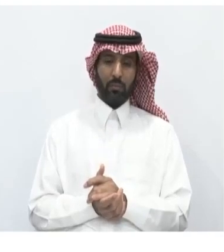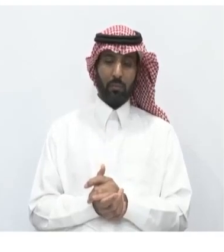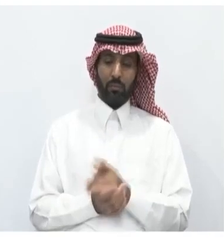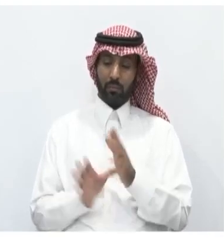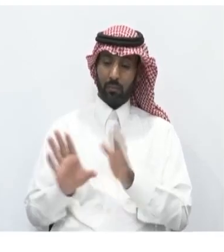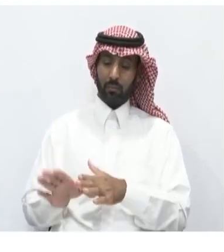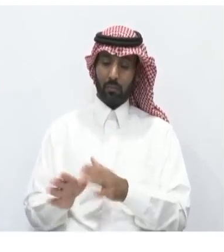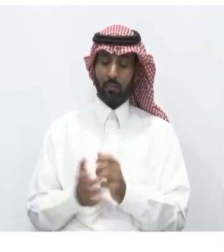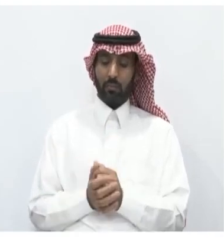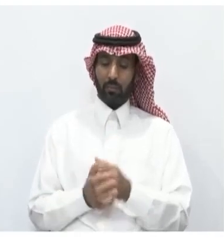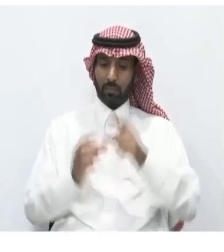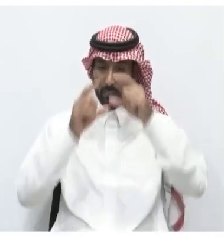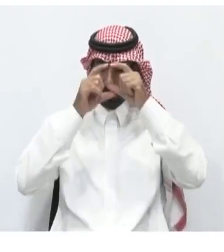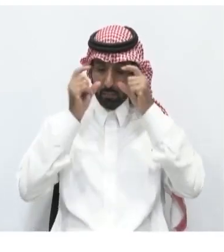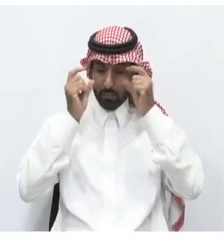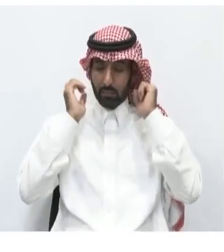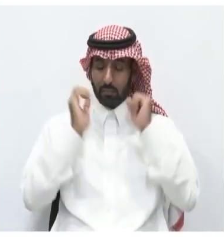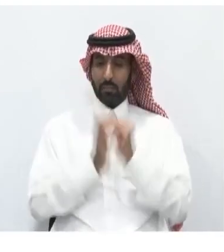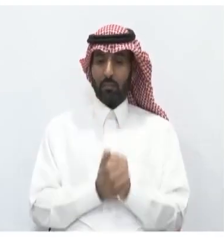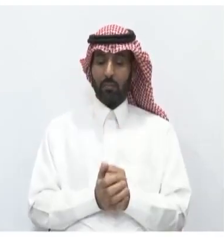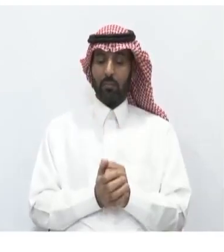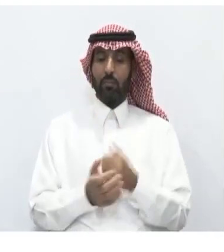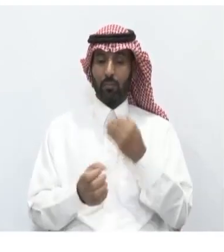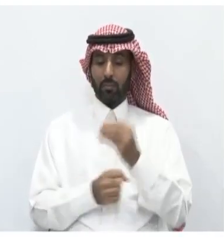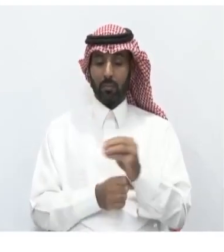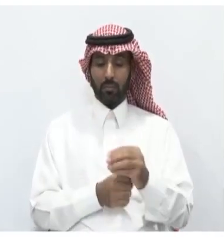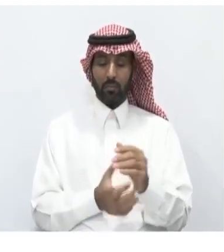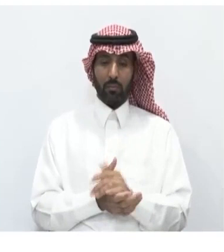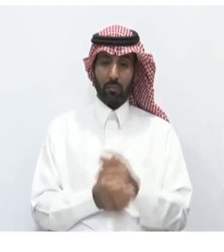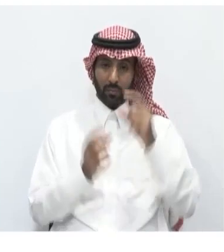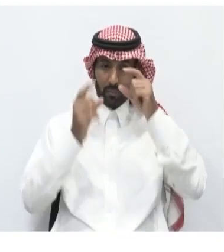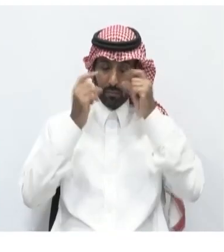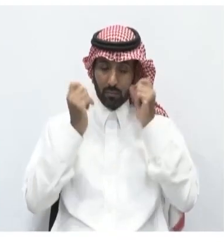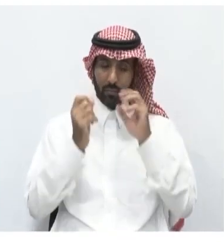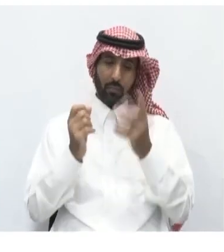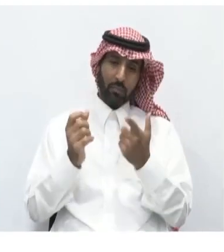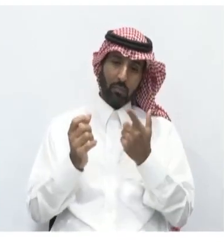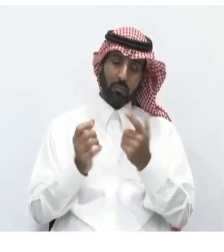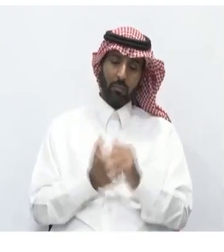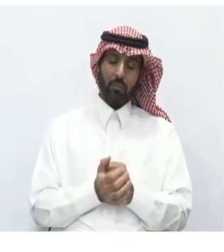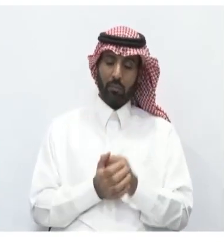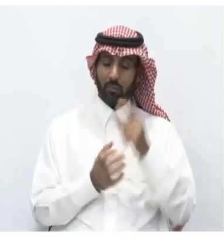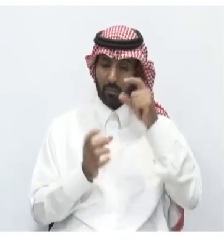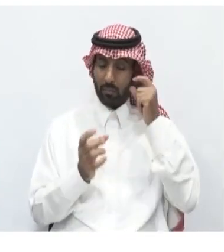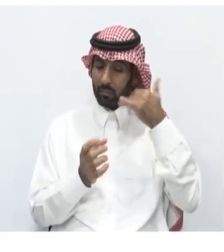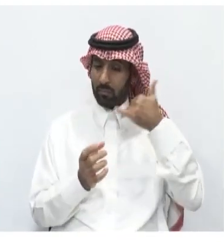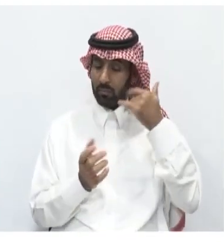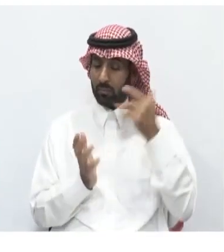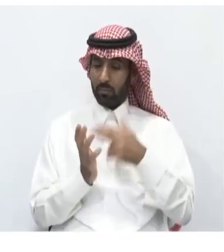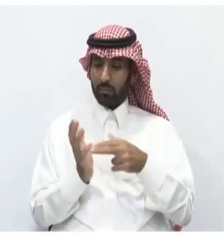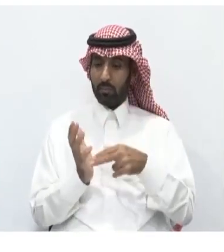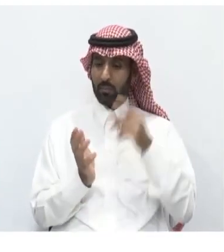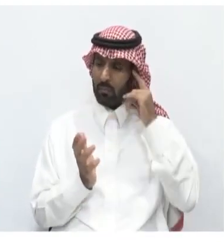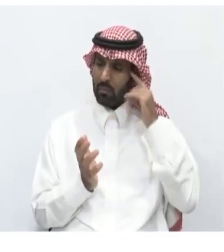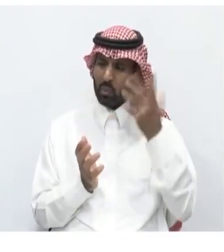leave it. What about sunglasses? Yes, he also said sunglasses. You might take your smartphone just to